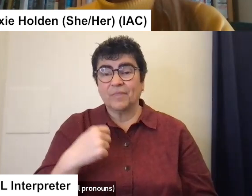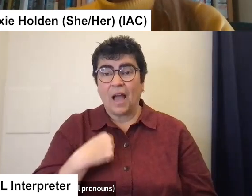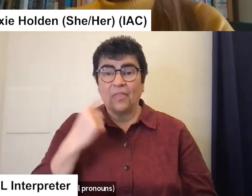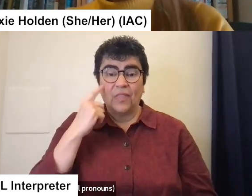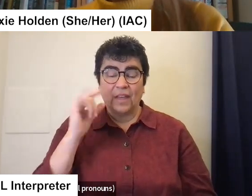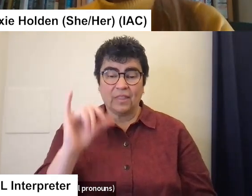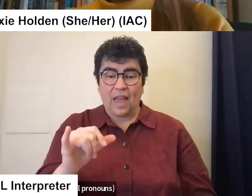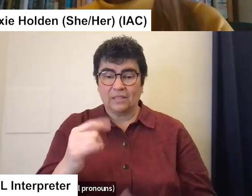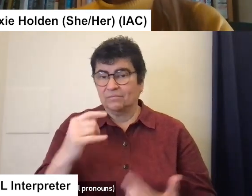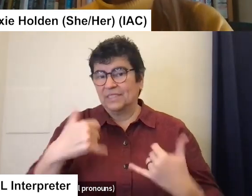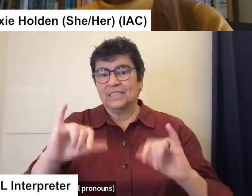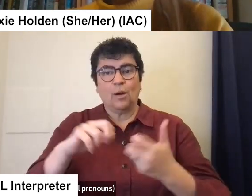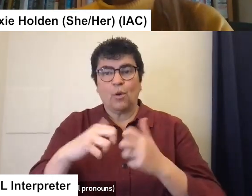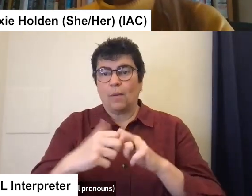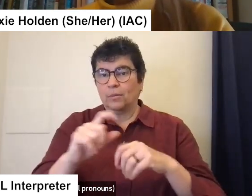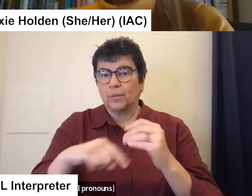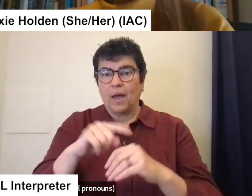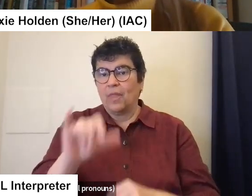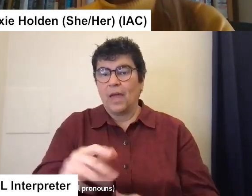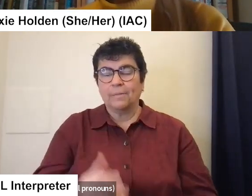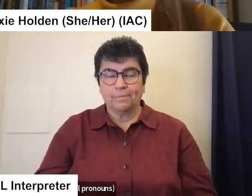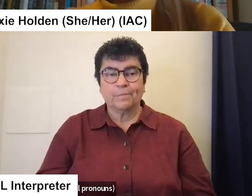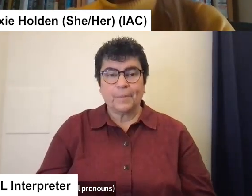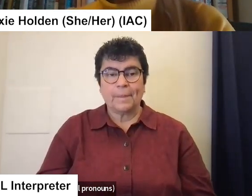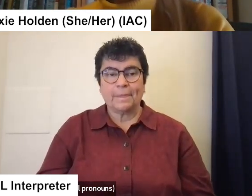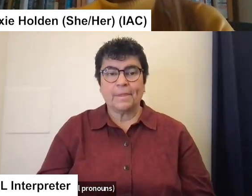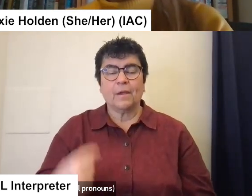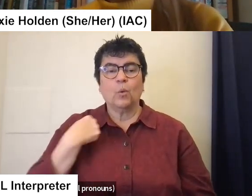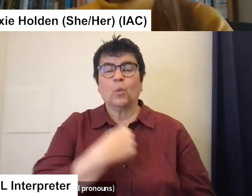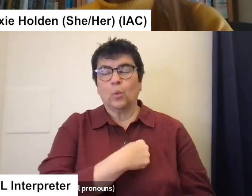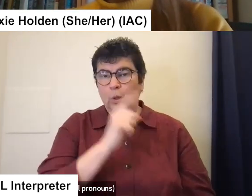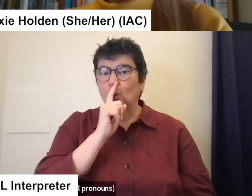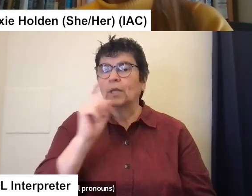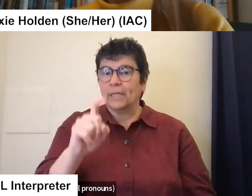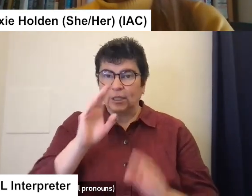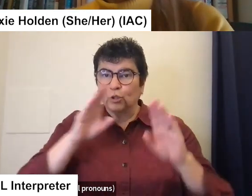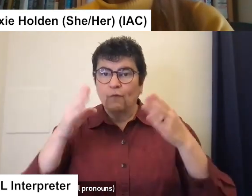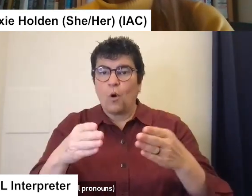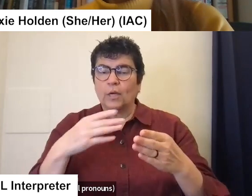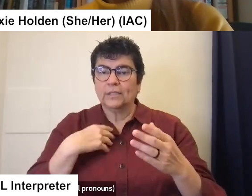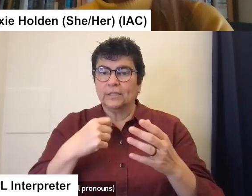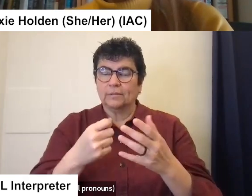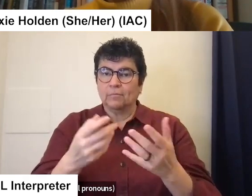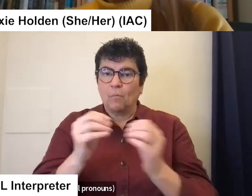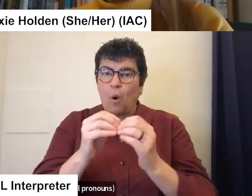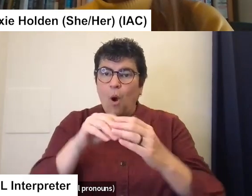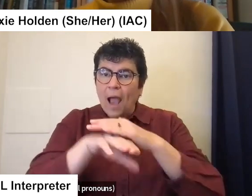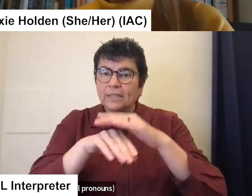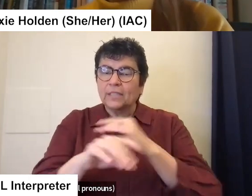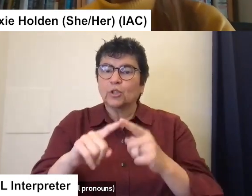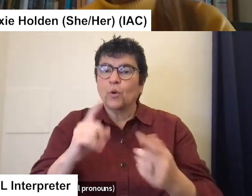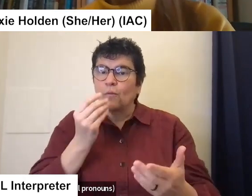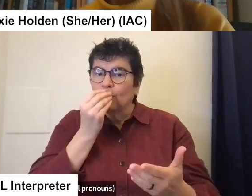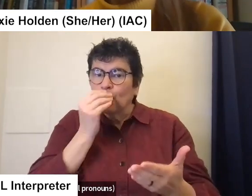think that there are just still problems around that. And we really need to focus on expanding access to food